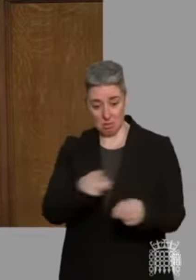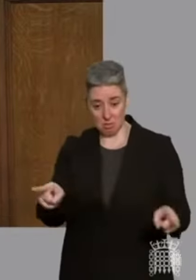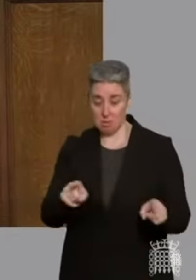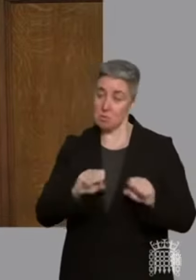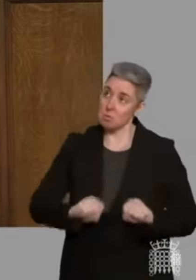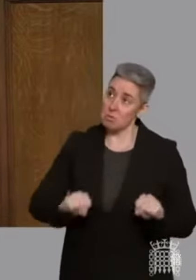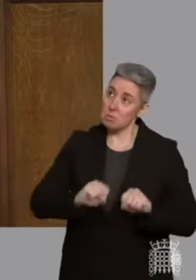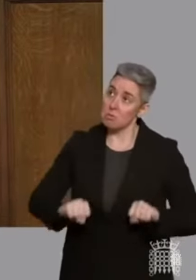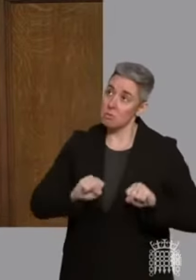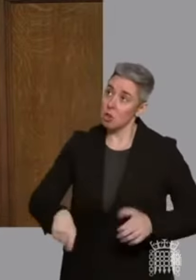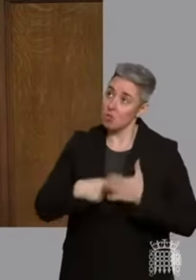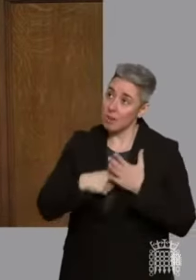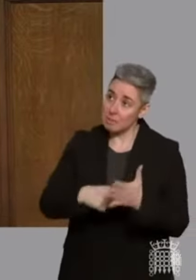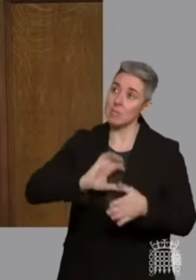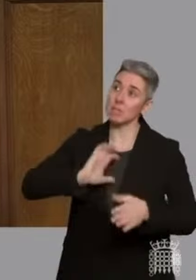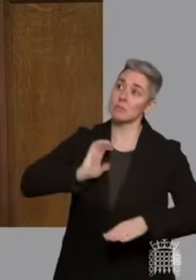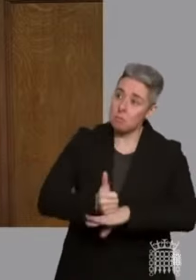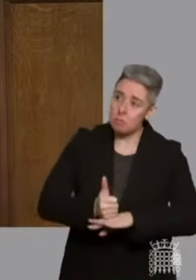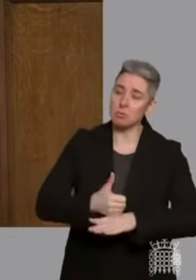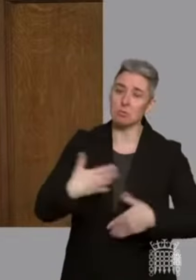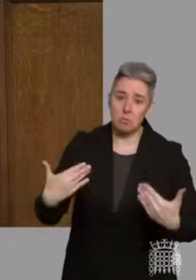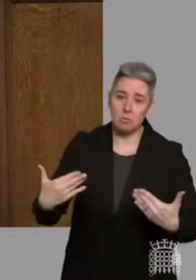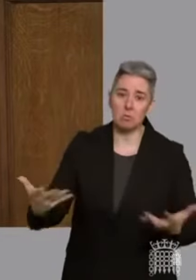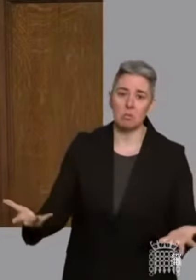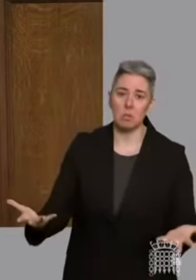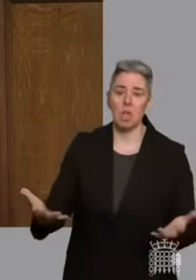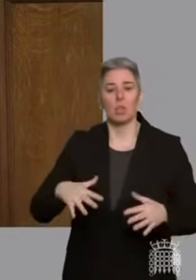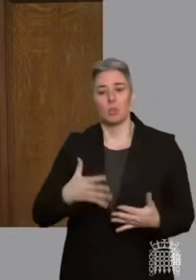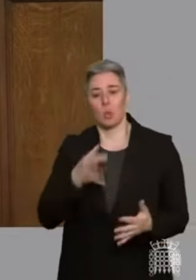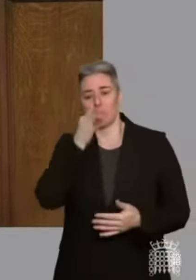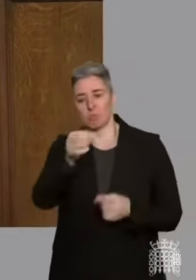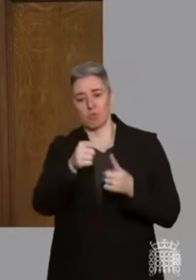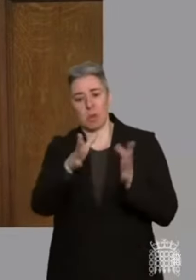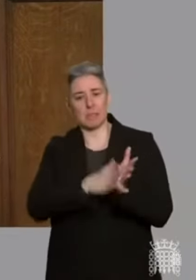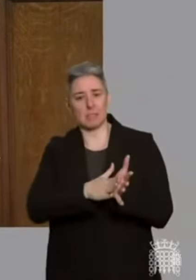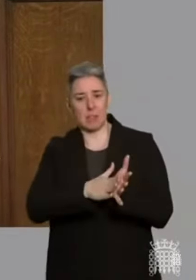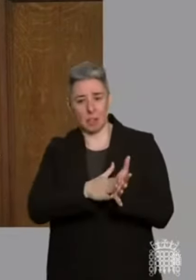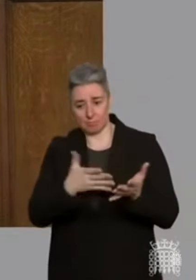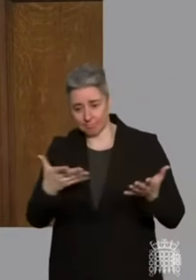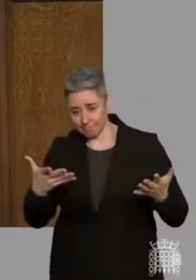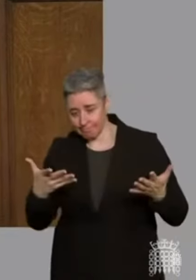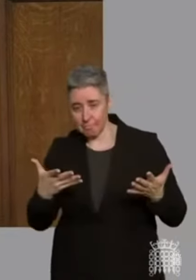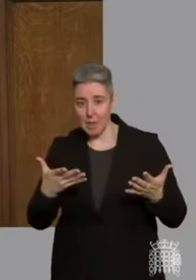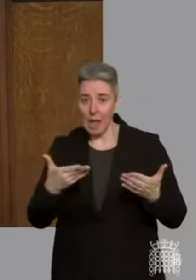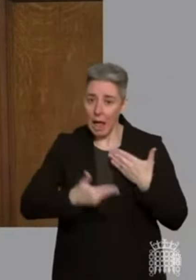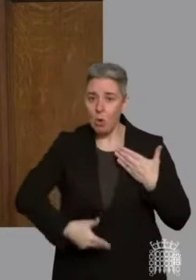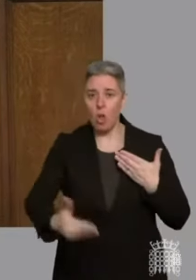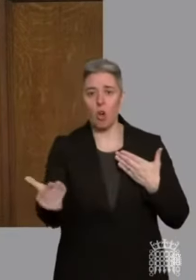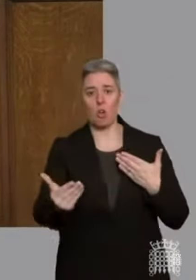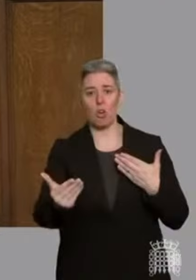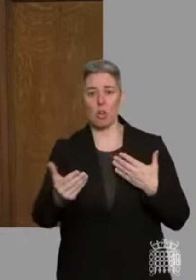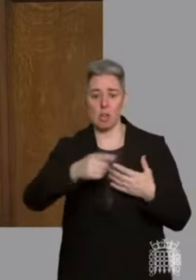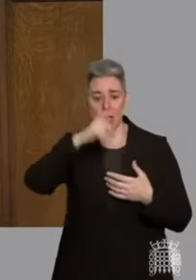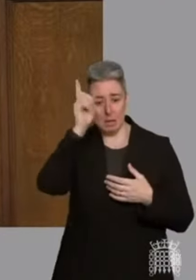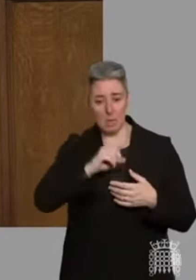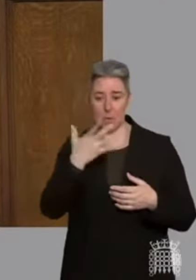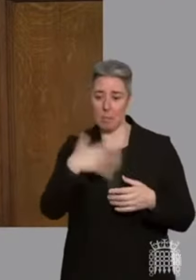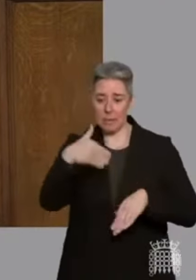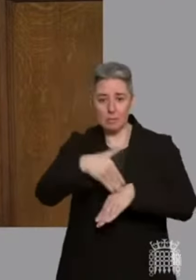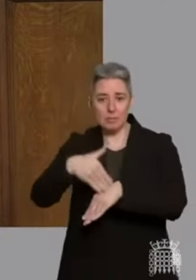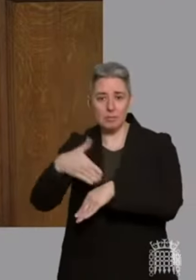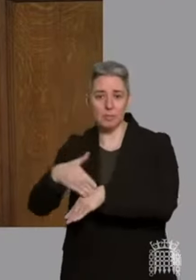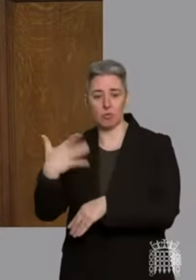can I ask the Prime Minister how much longer individuals and families impacted by valproate will need to wait for the clarity they seek? And will the